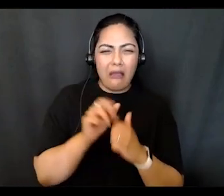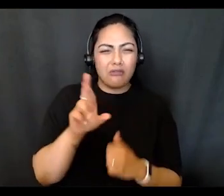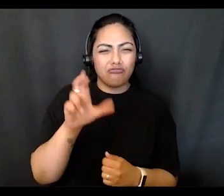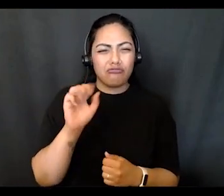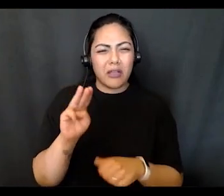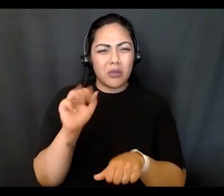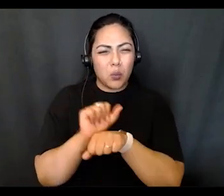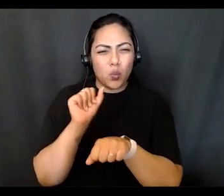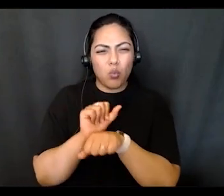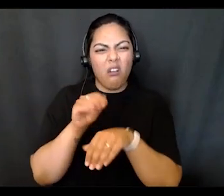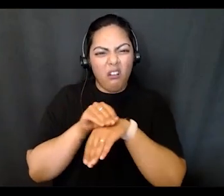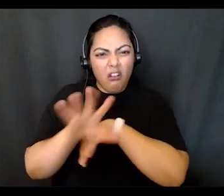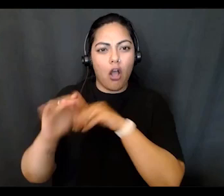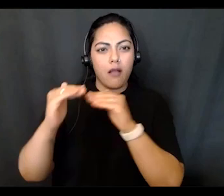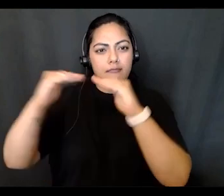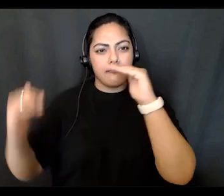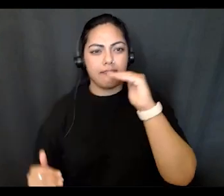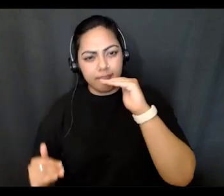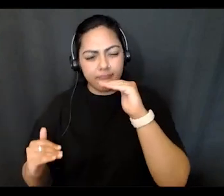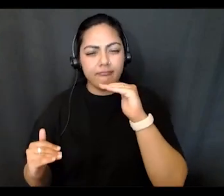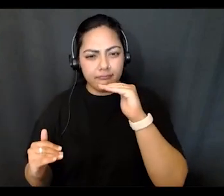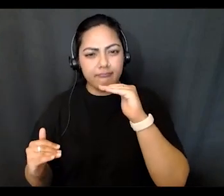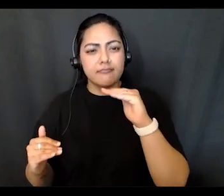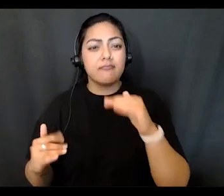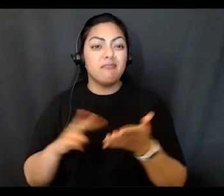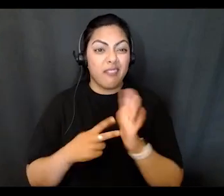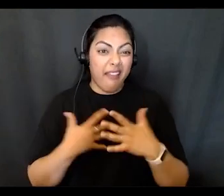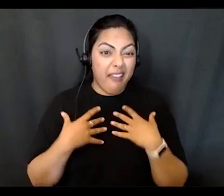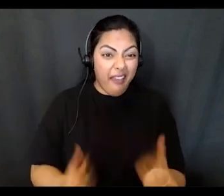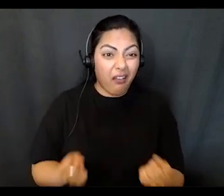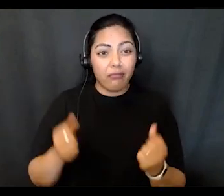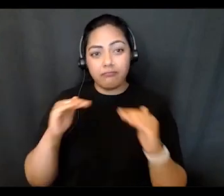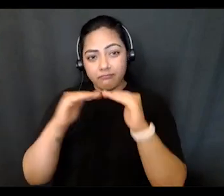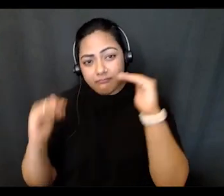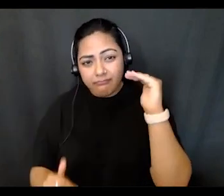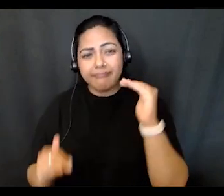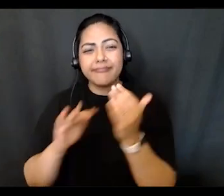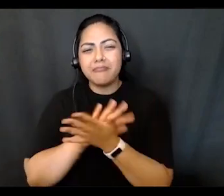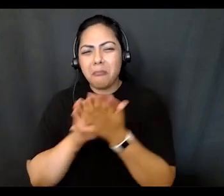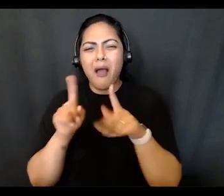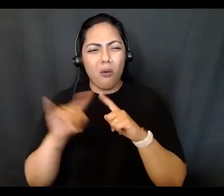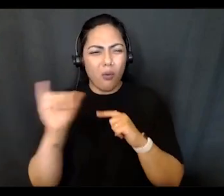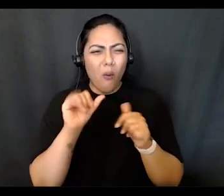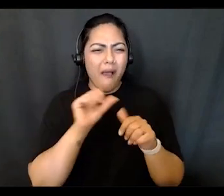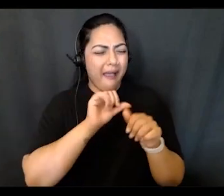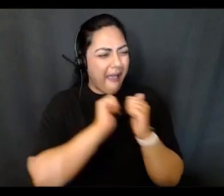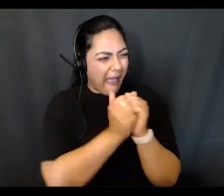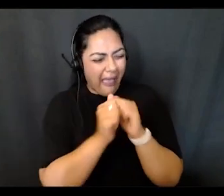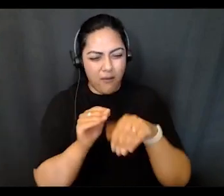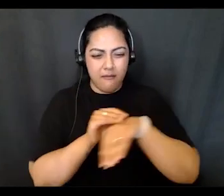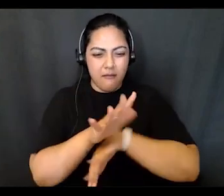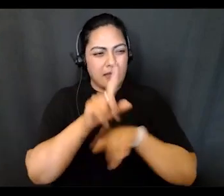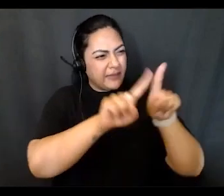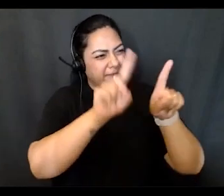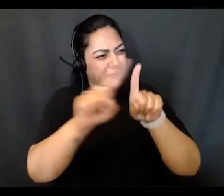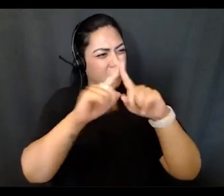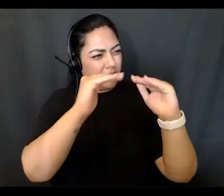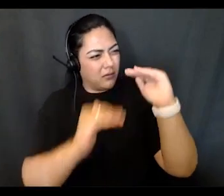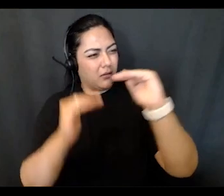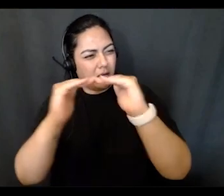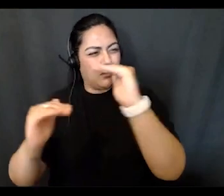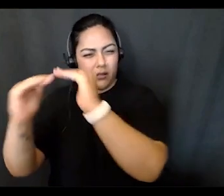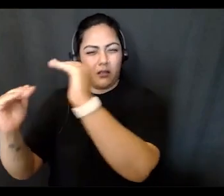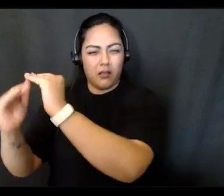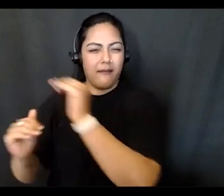in our individual outcomes, including health disparities, but also how other things operate. So this is why, again, in that last